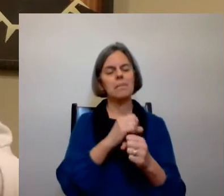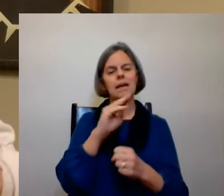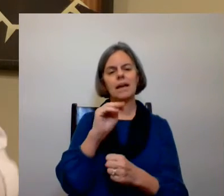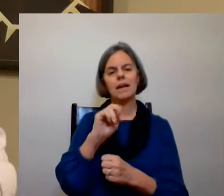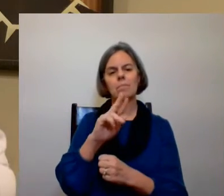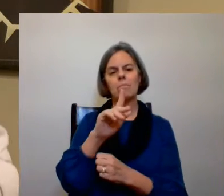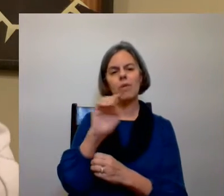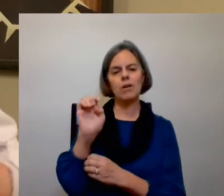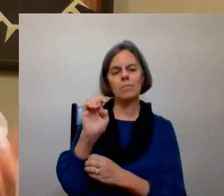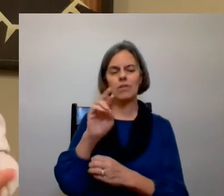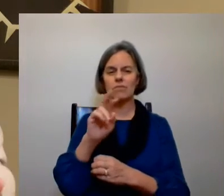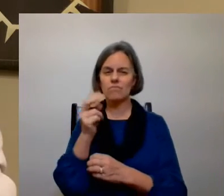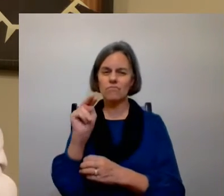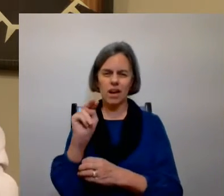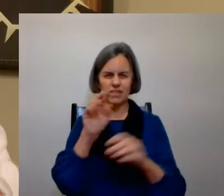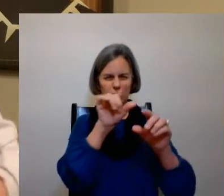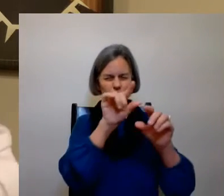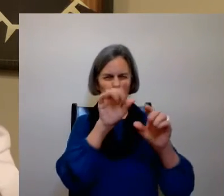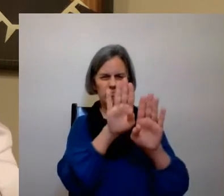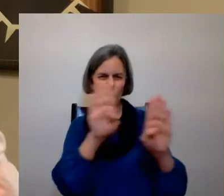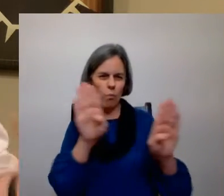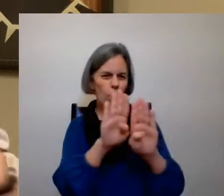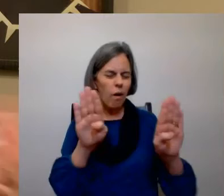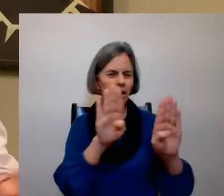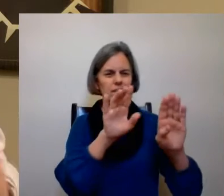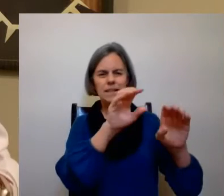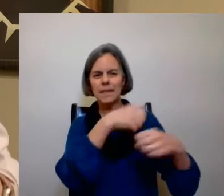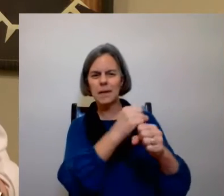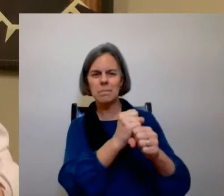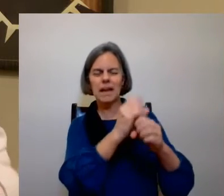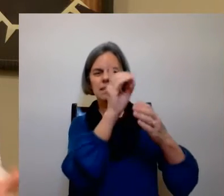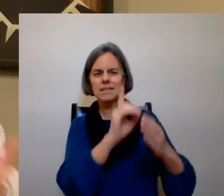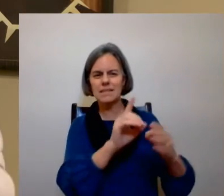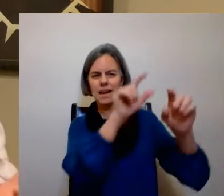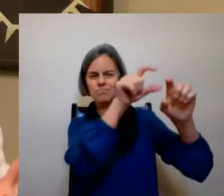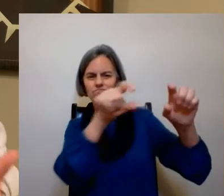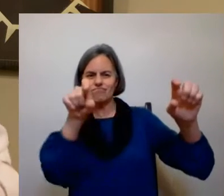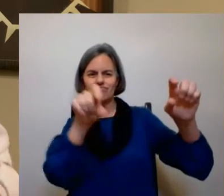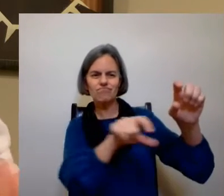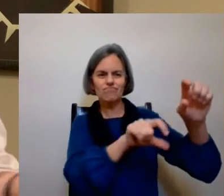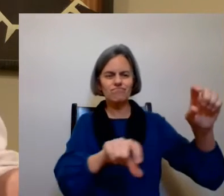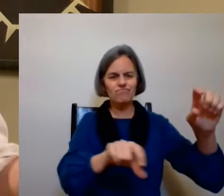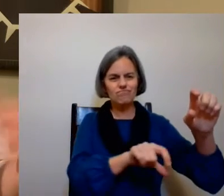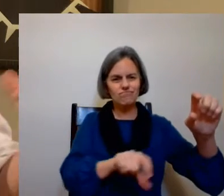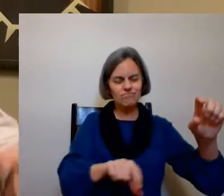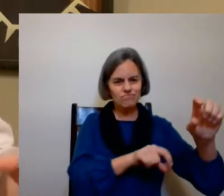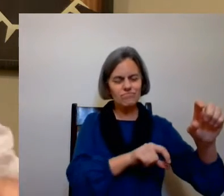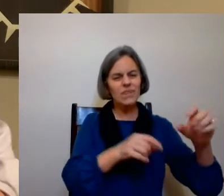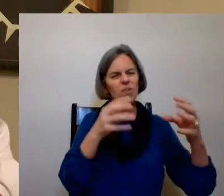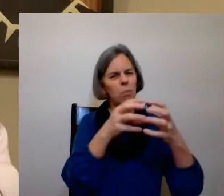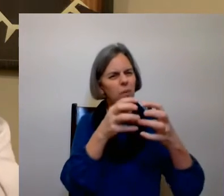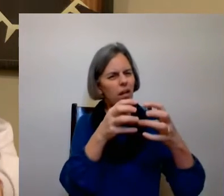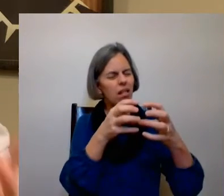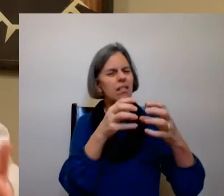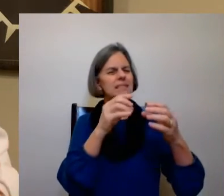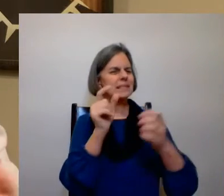where you find a blank wall, create a track for our marble or some small round object, like a ping pong ball even, to be able to travel down the